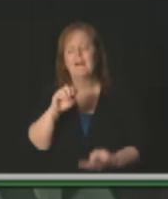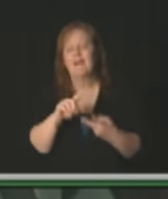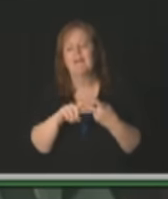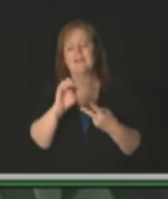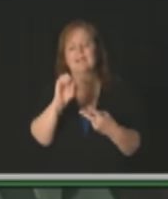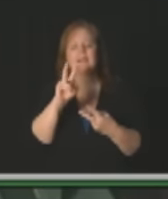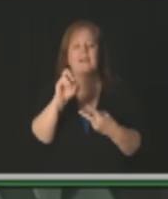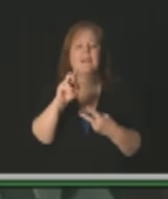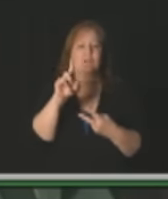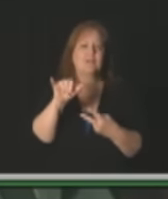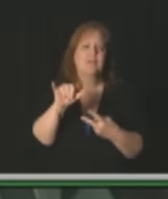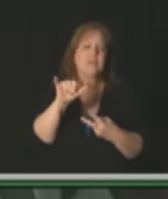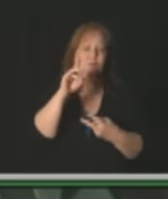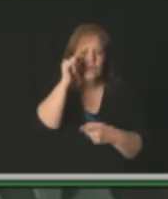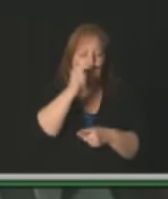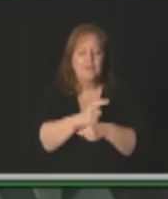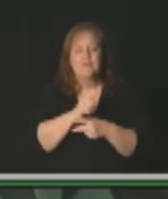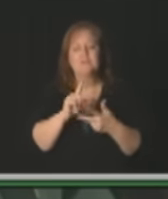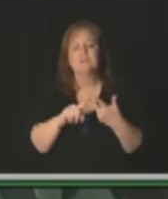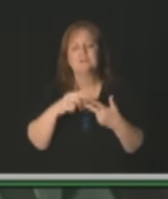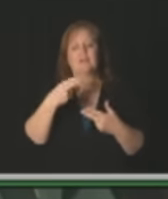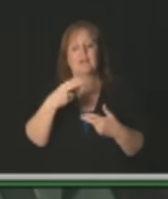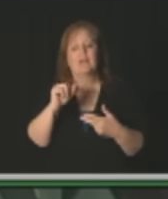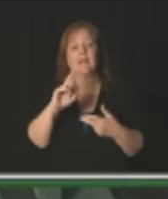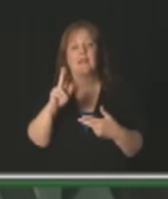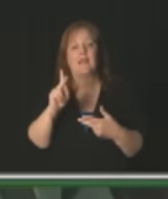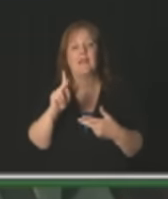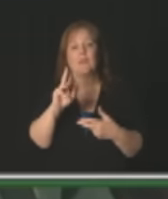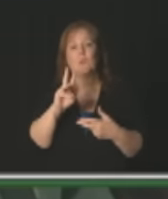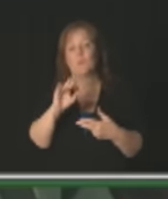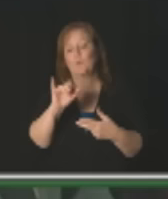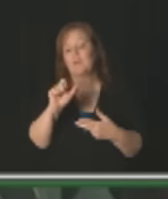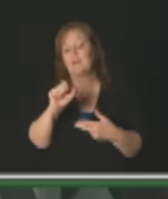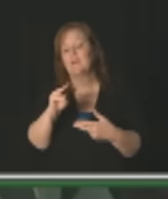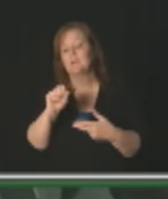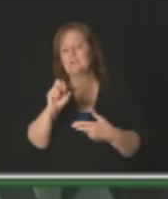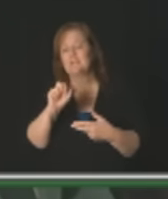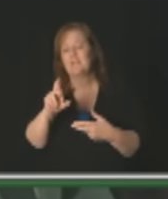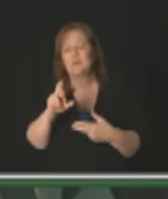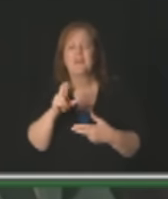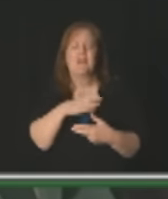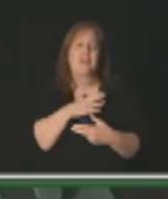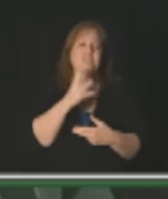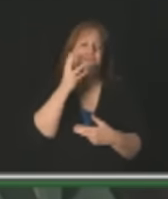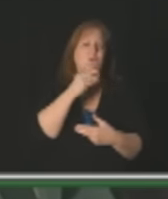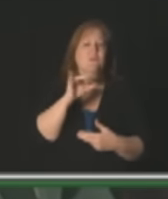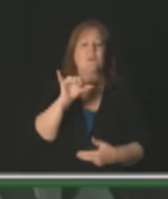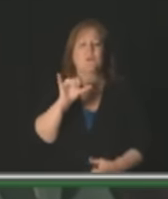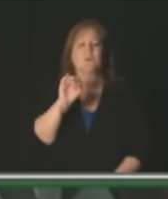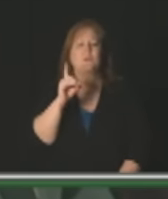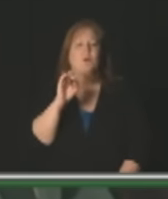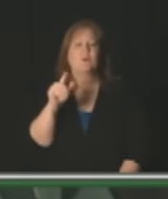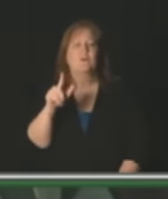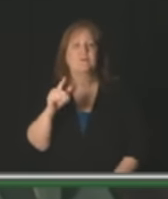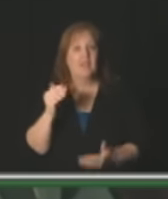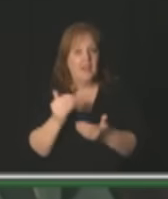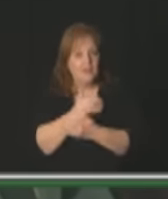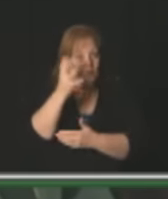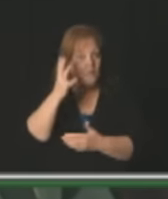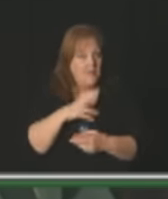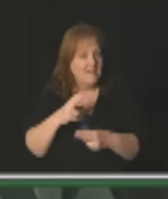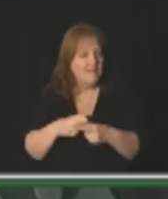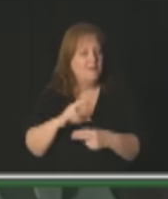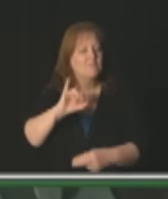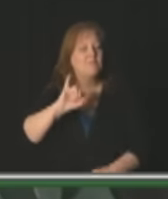This was a guy named Hank Williams Sr. that had that lonesome yodel. Some of you know who I'm talking about. And then there's this new guy named Johnny Cash,